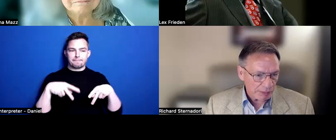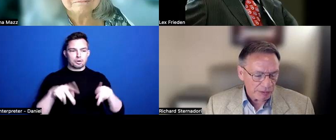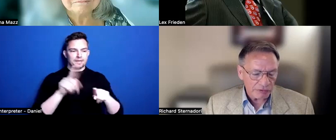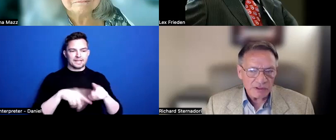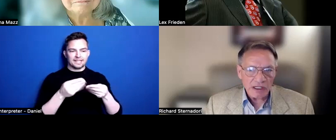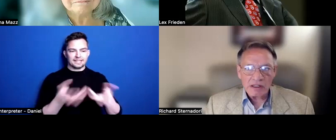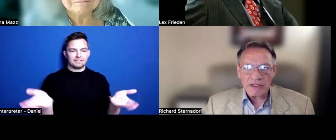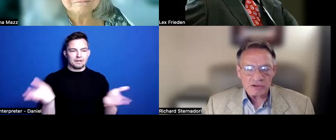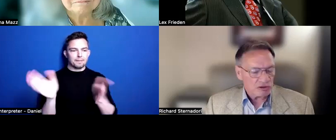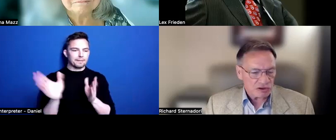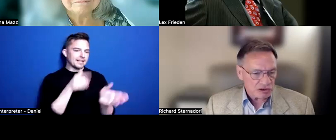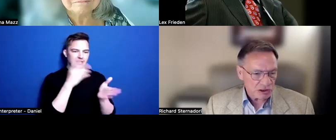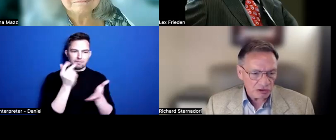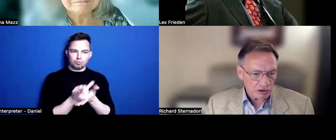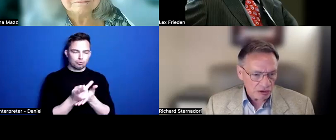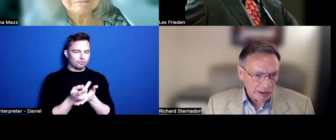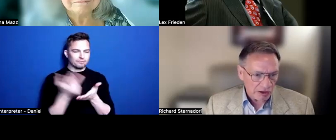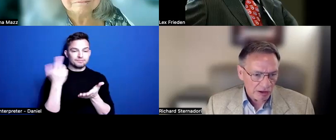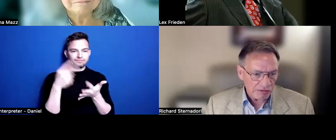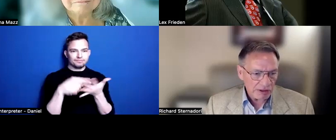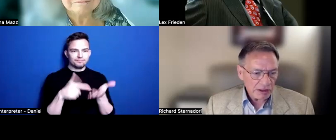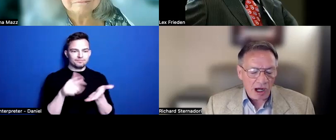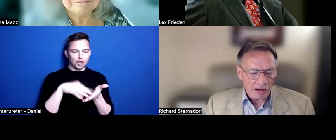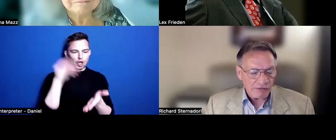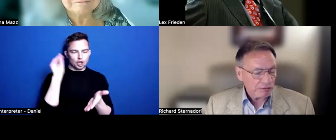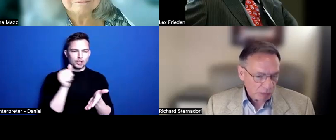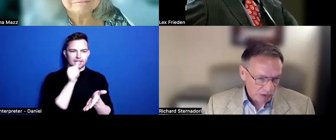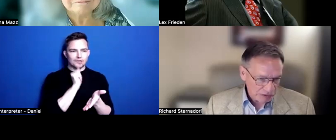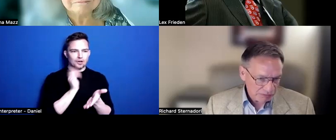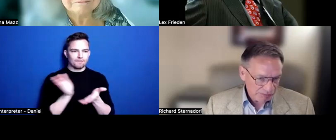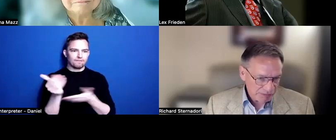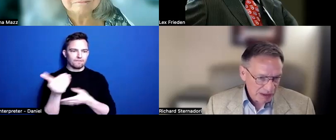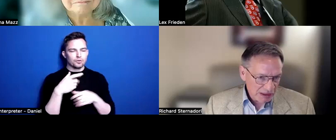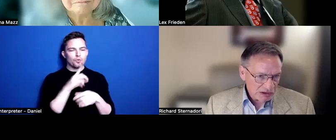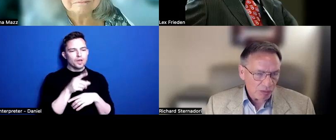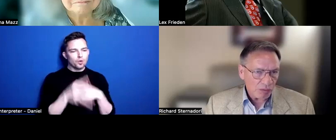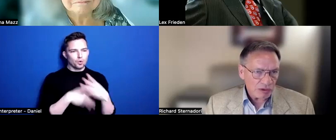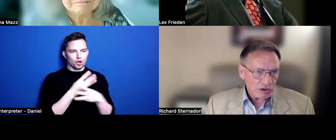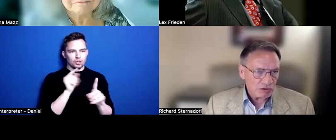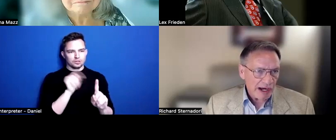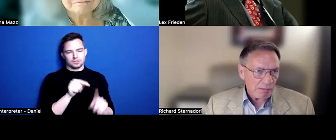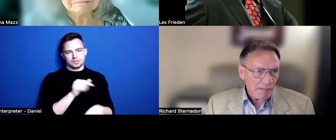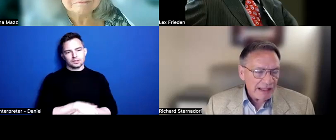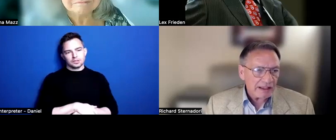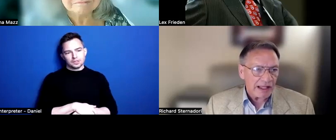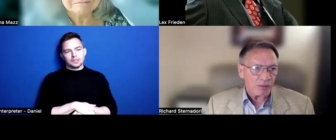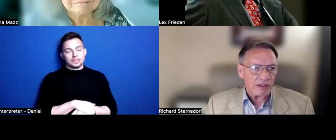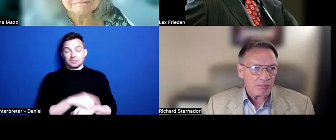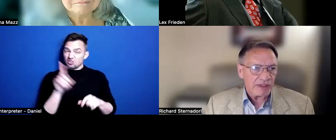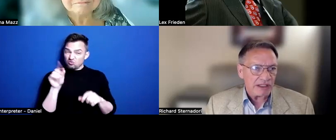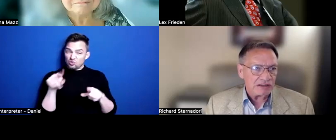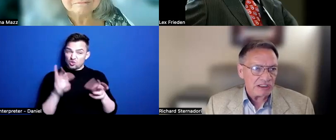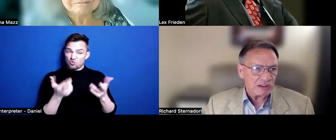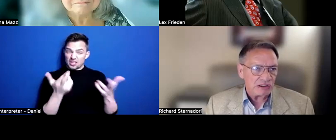aren't approved, because there's this huge learning curve of the real world. So would you recommend that